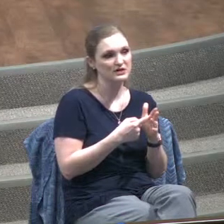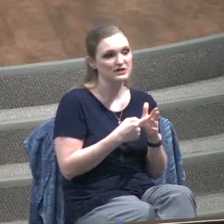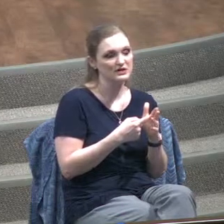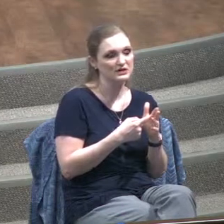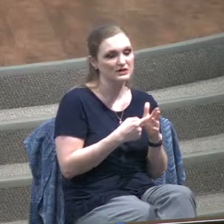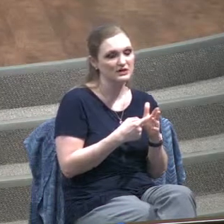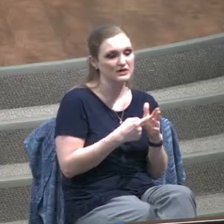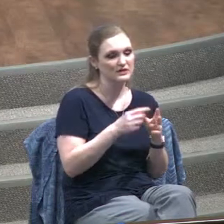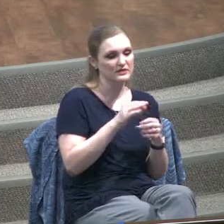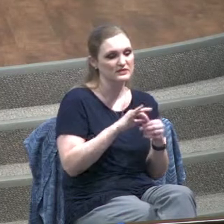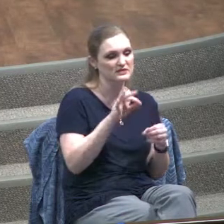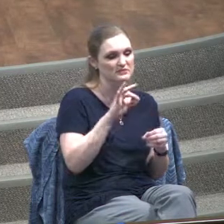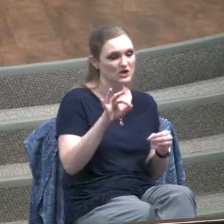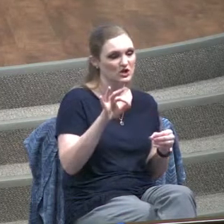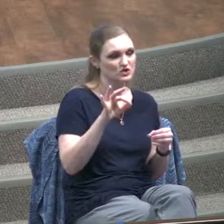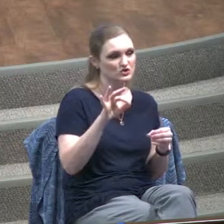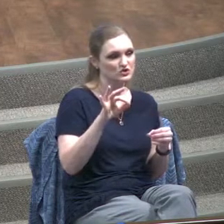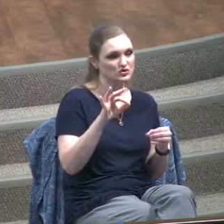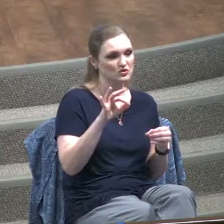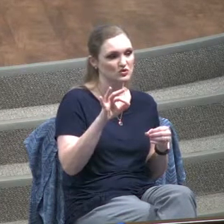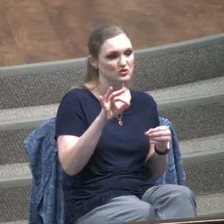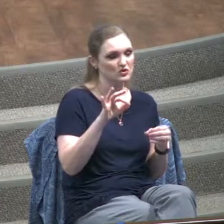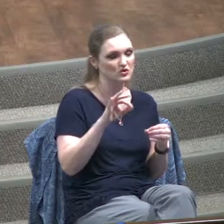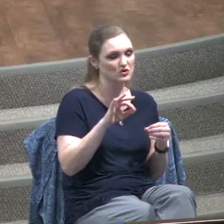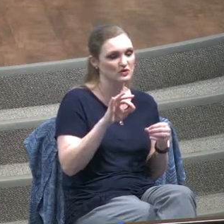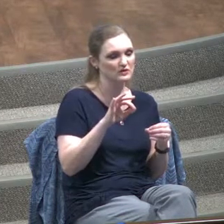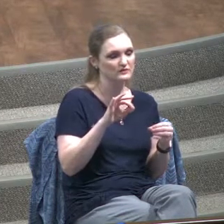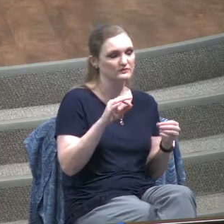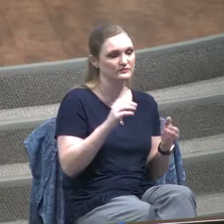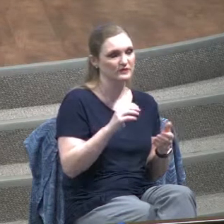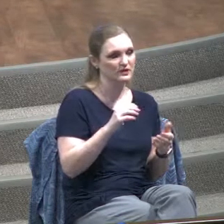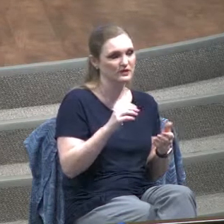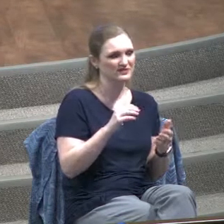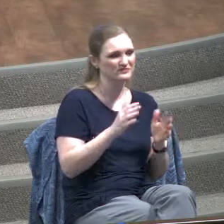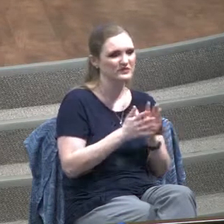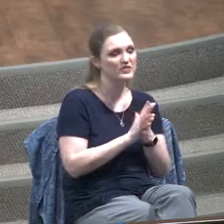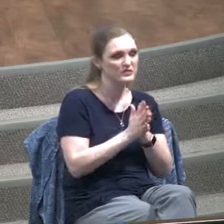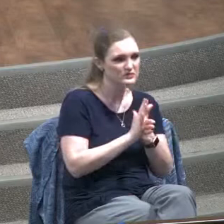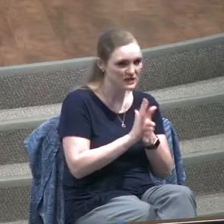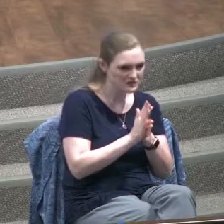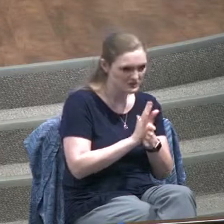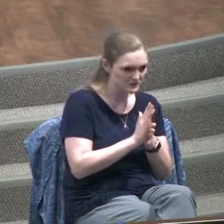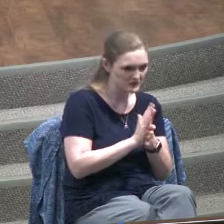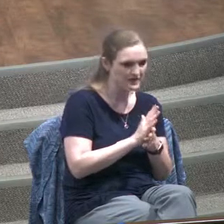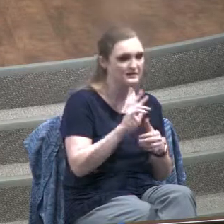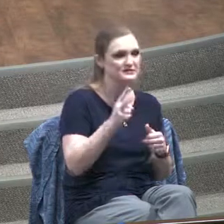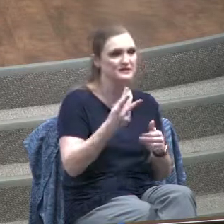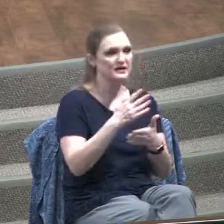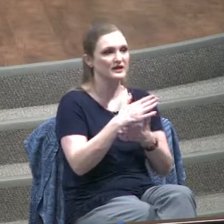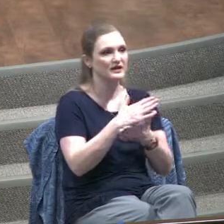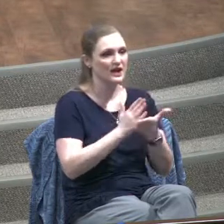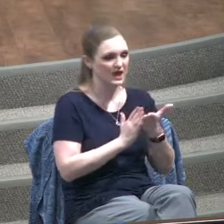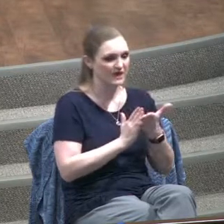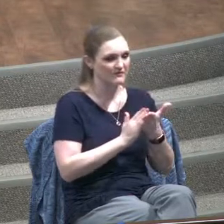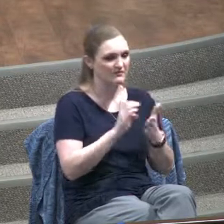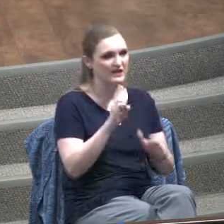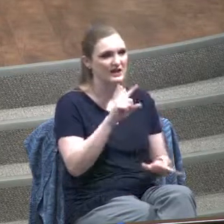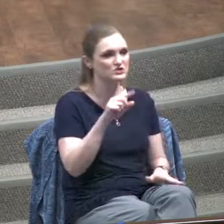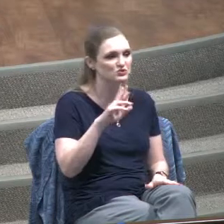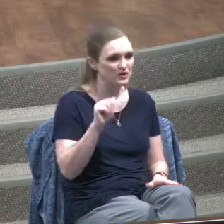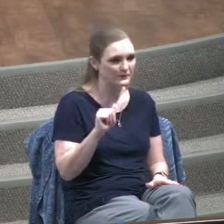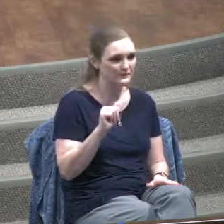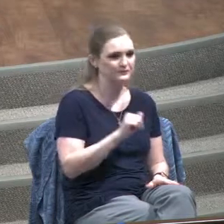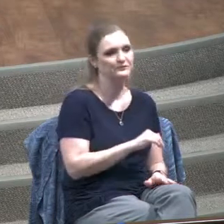a spiritual revival. And the events in the second half of Ezra are all around Jerusalem and all around that